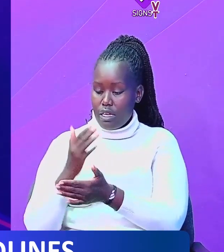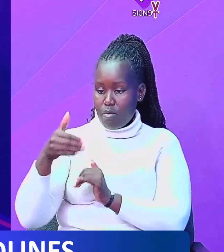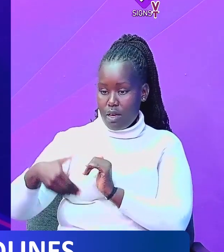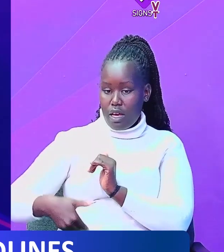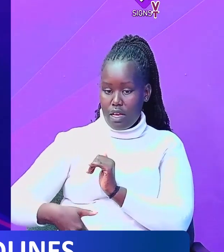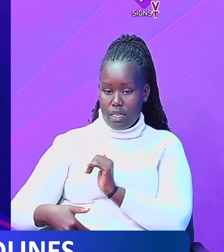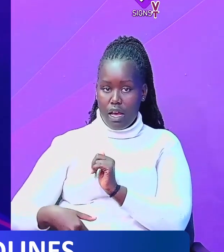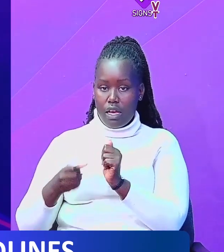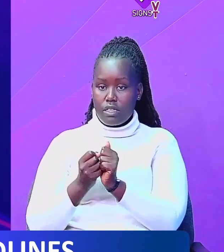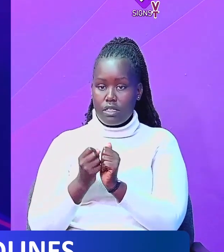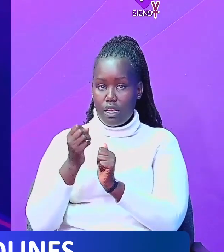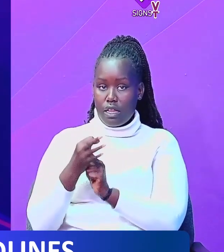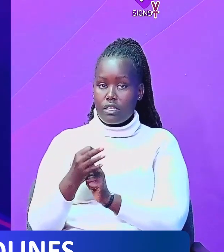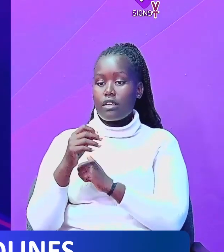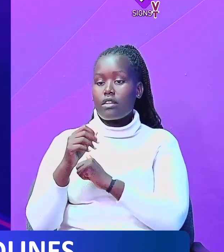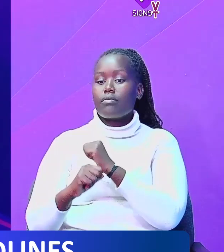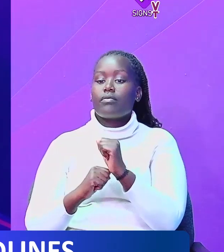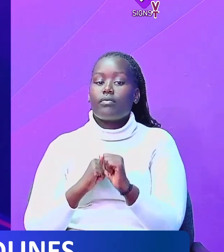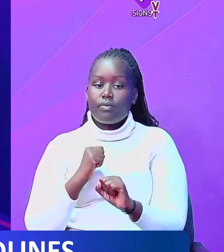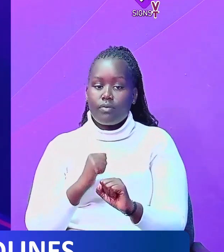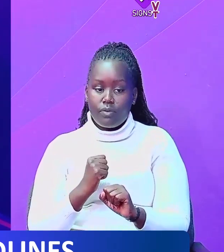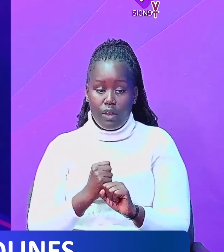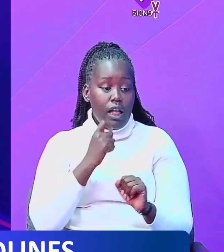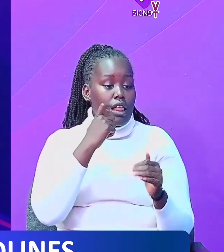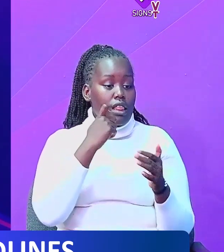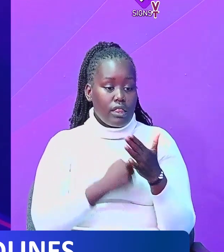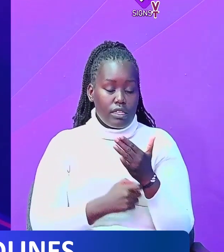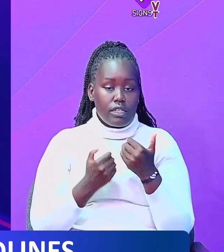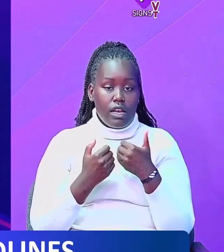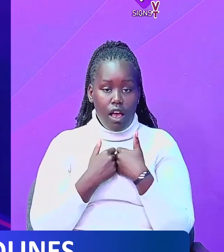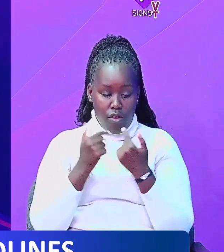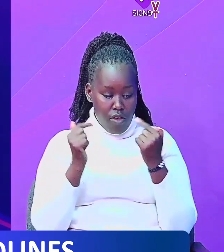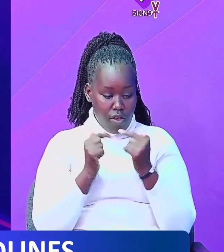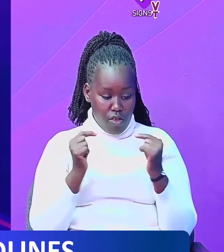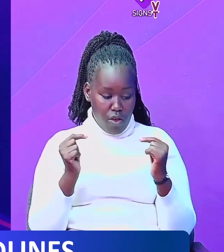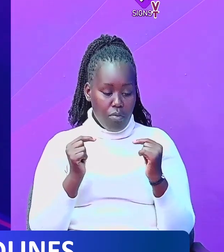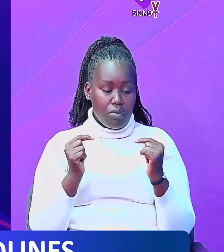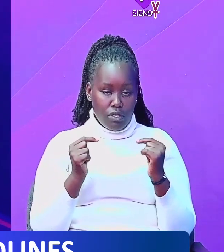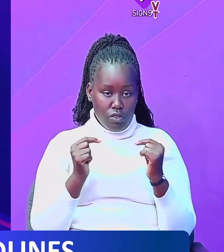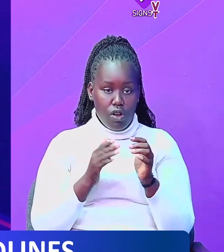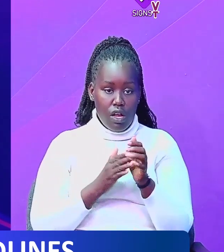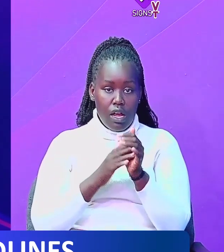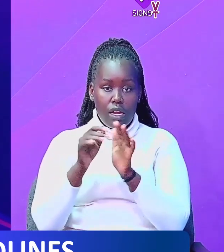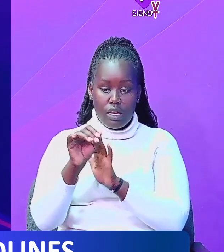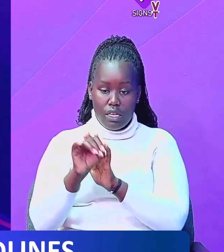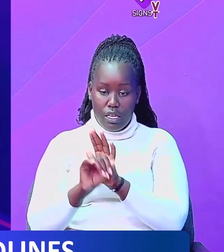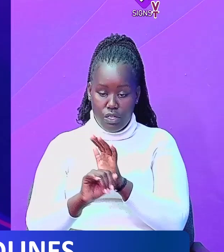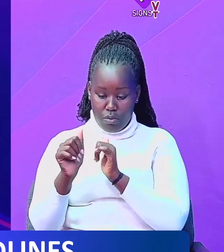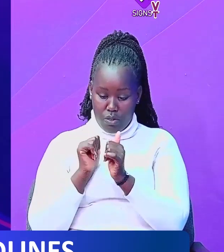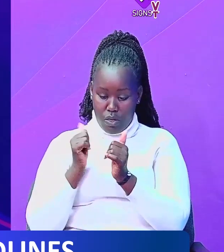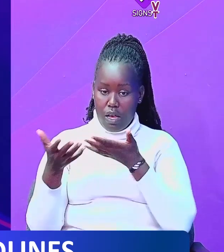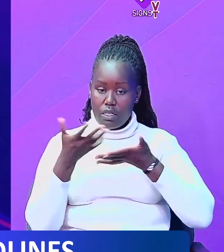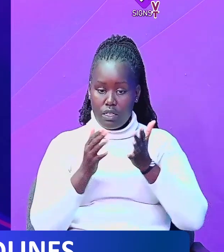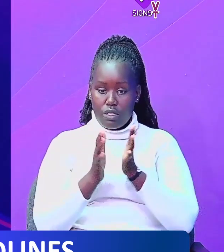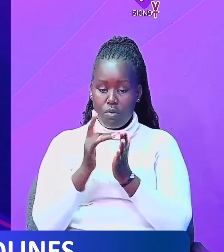13 years of age. Now, the charges come as the opposition Chadema's leadership denied engaging in talks